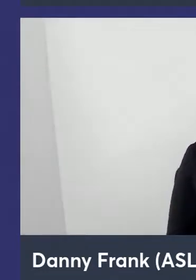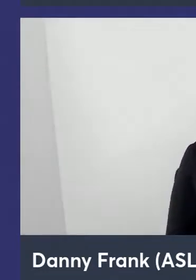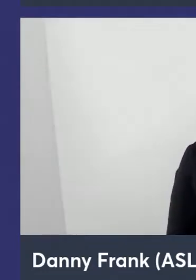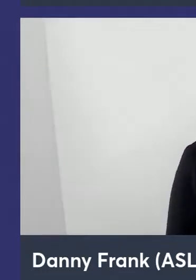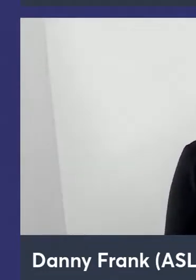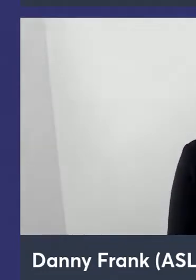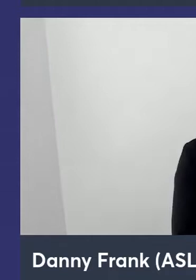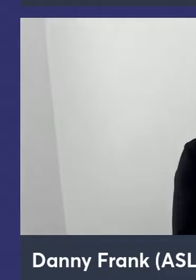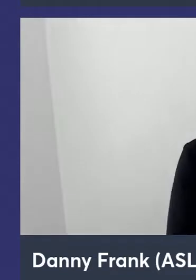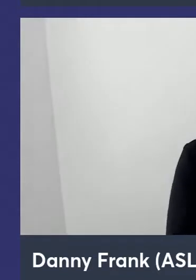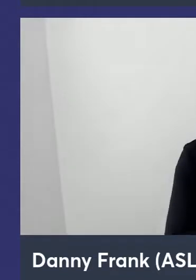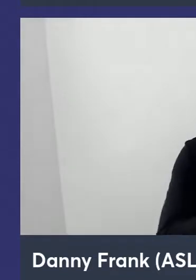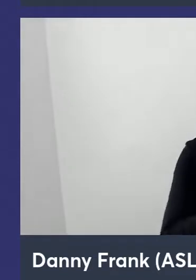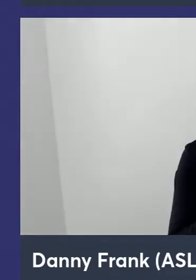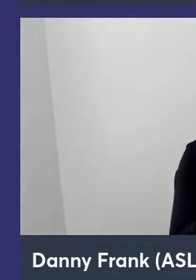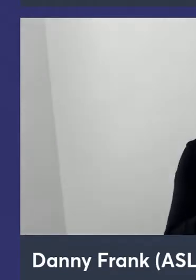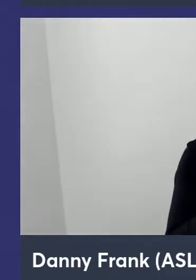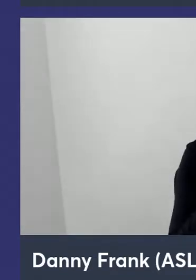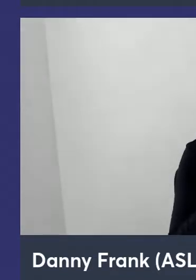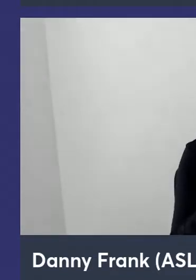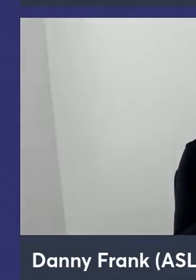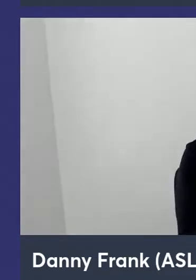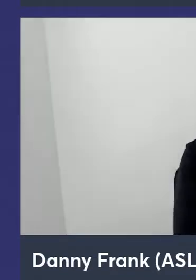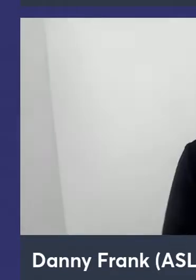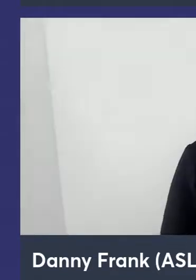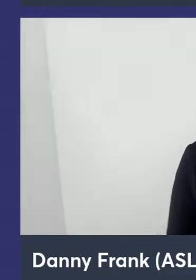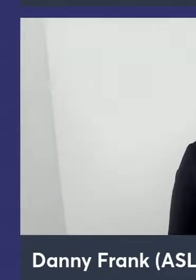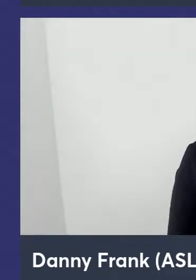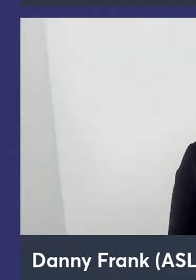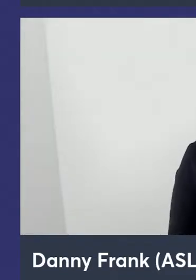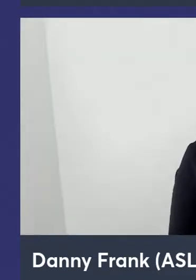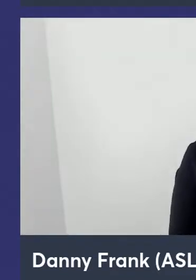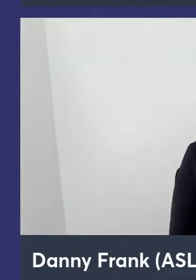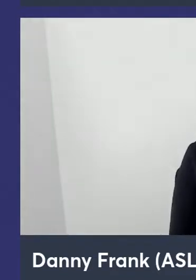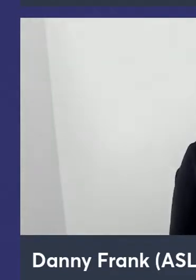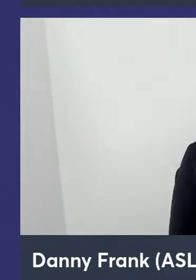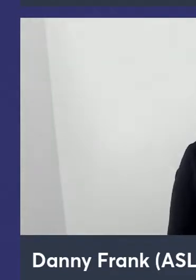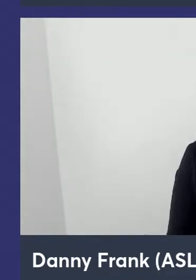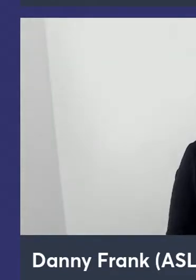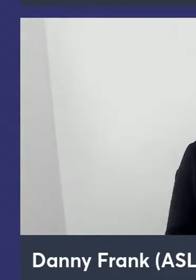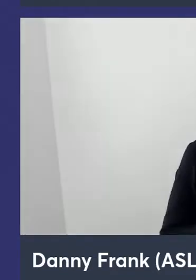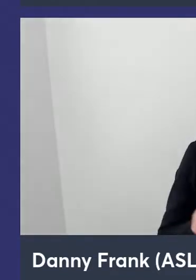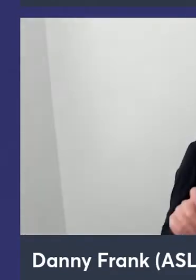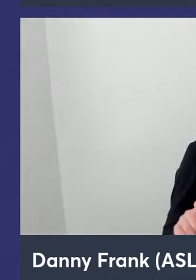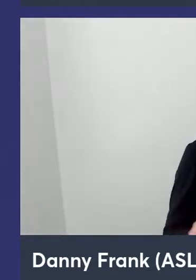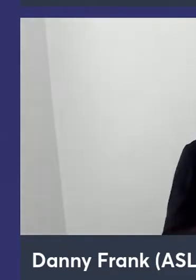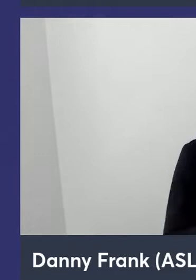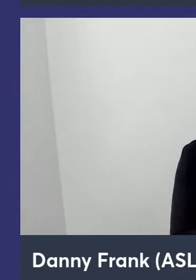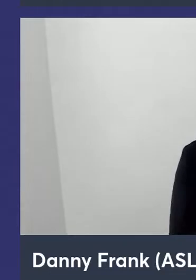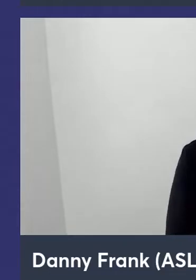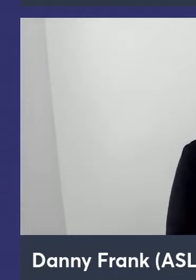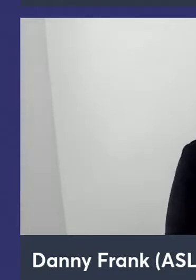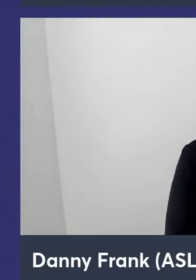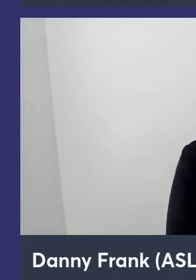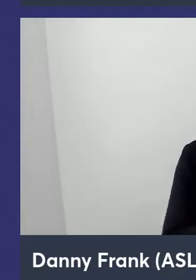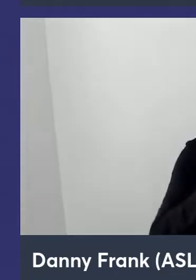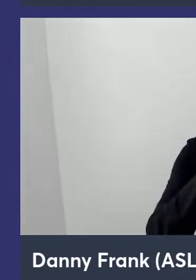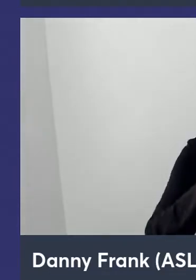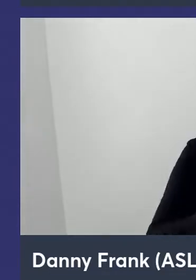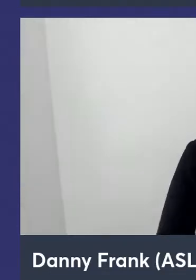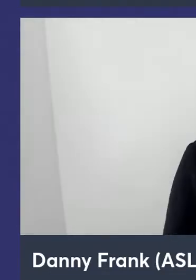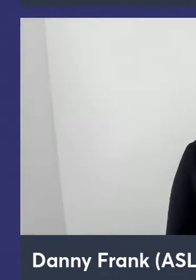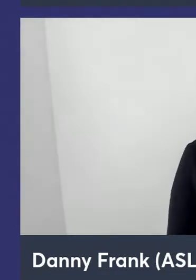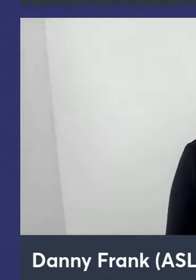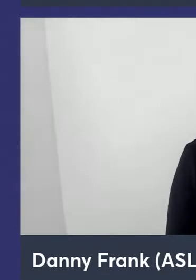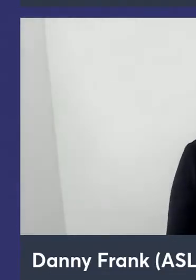than the HPO training mode models with 250 trials. For datasets that are less than 1 MB, and for datasets that are less than 10 MB,